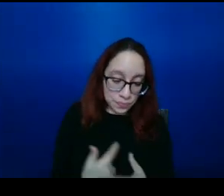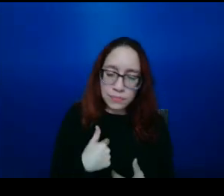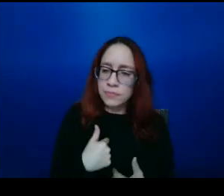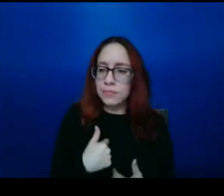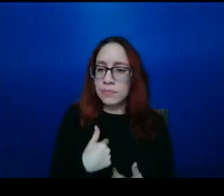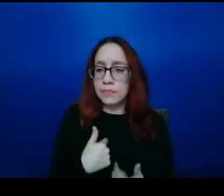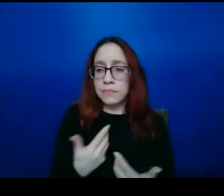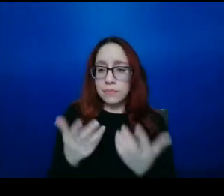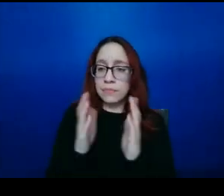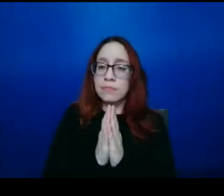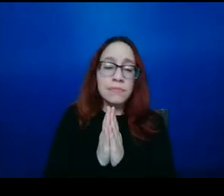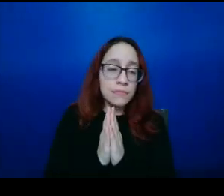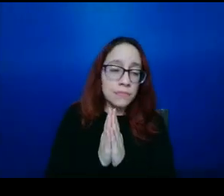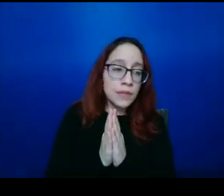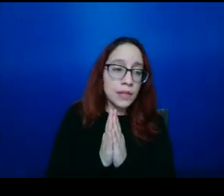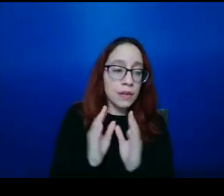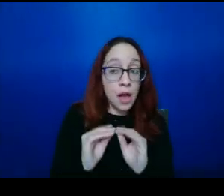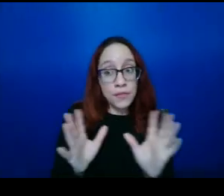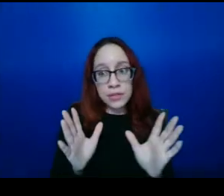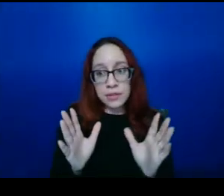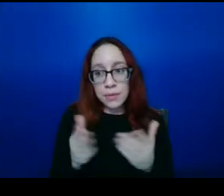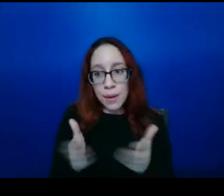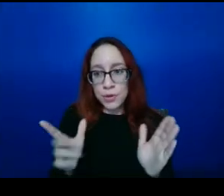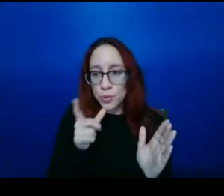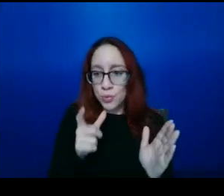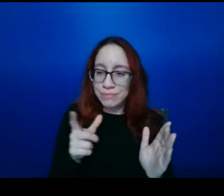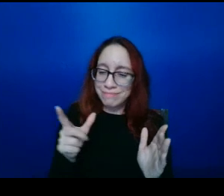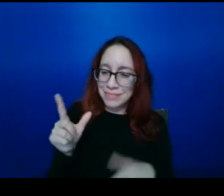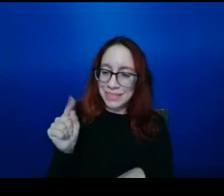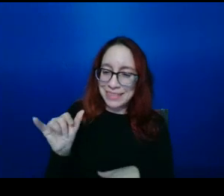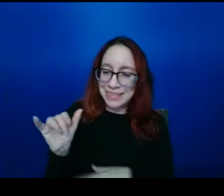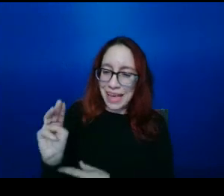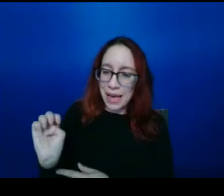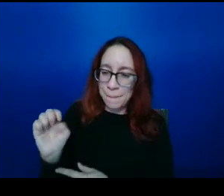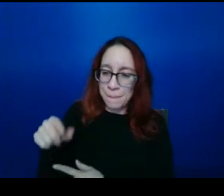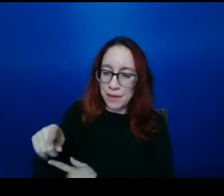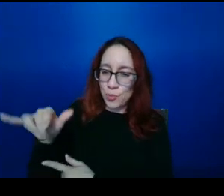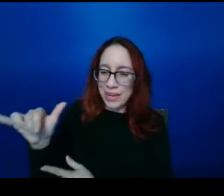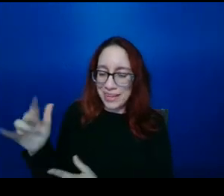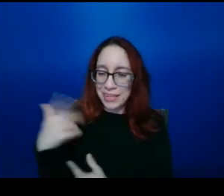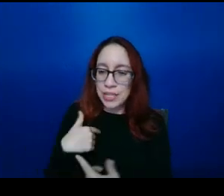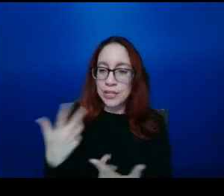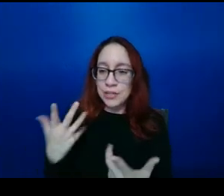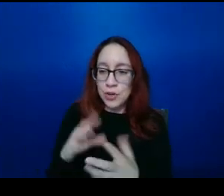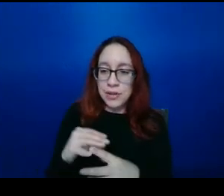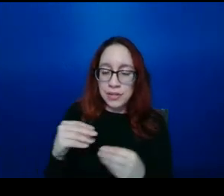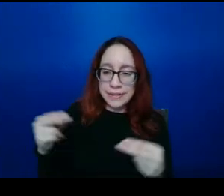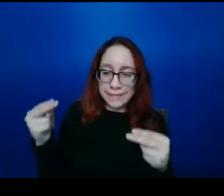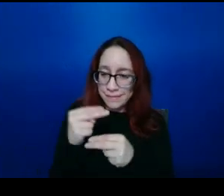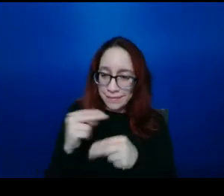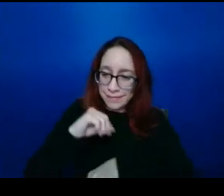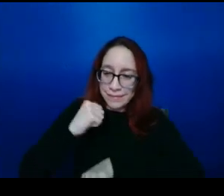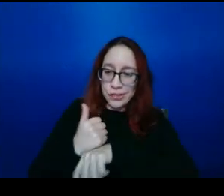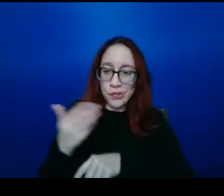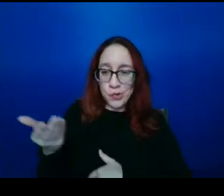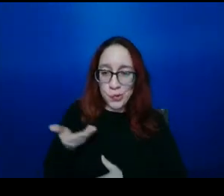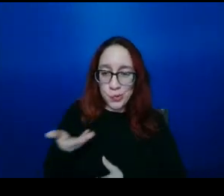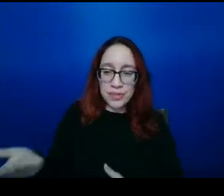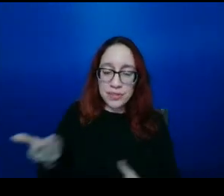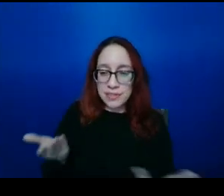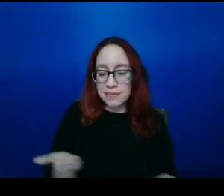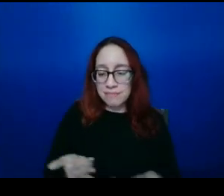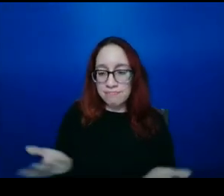I was asked to, because obviously the public doesn't know who Time Equities is, I was asked to put together a few slides to introduce ourselves and